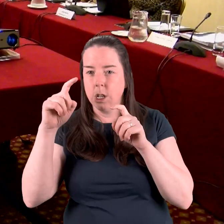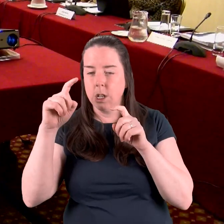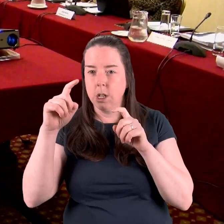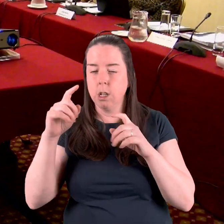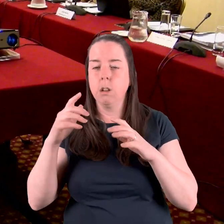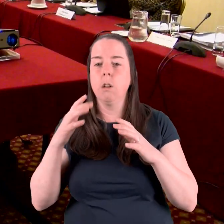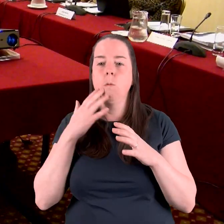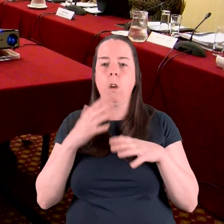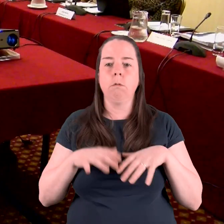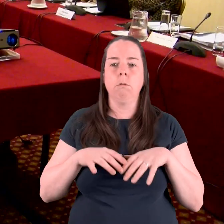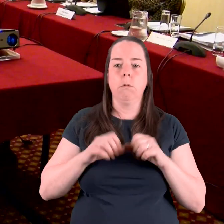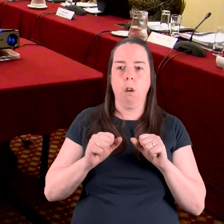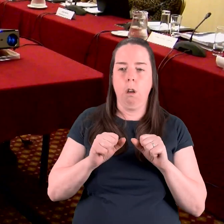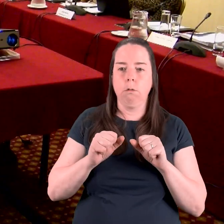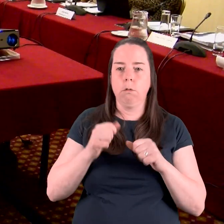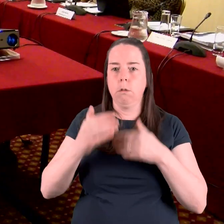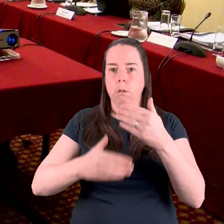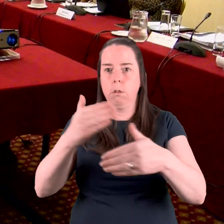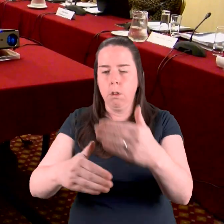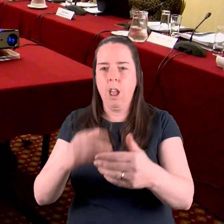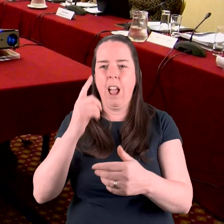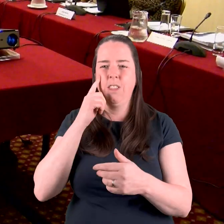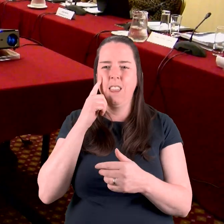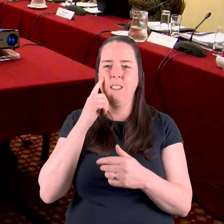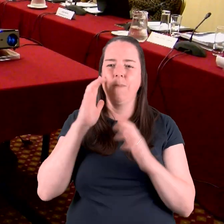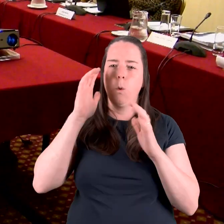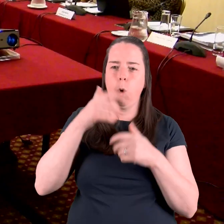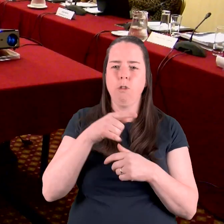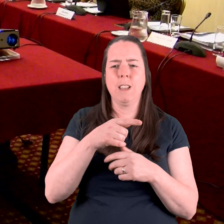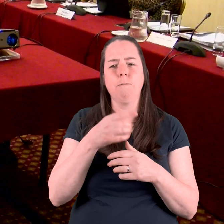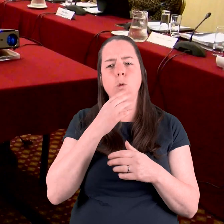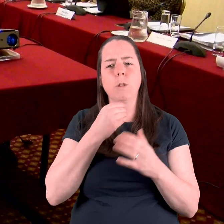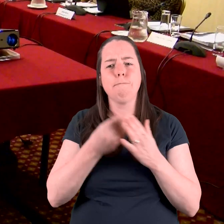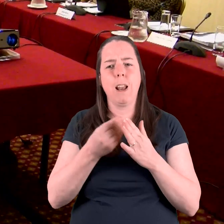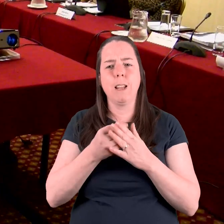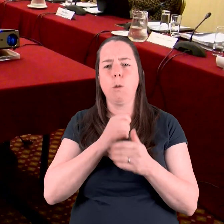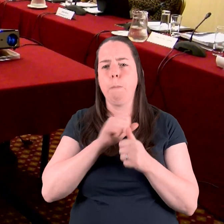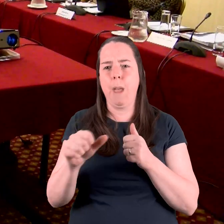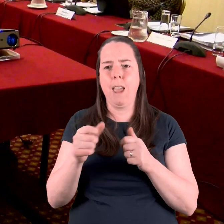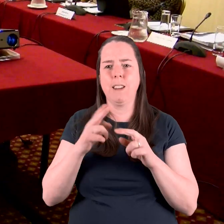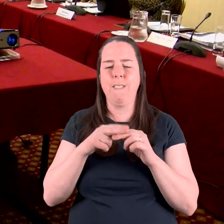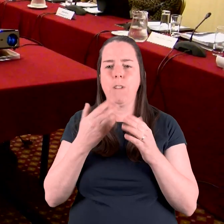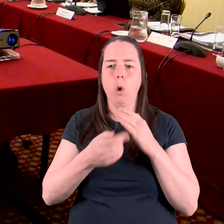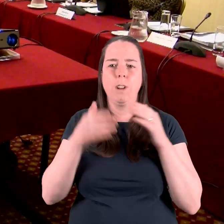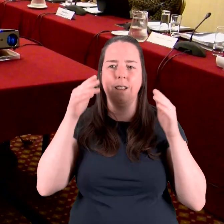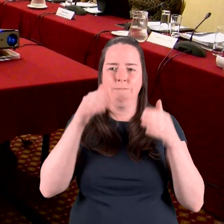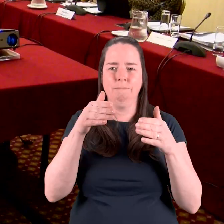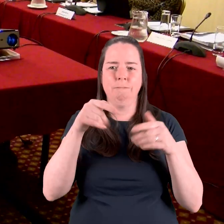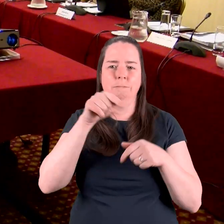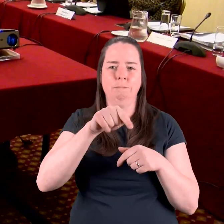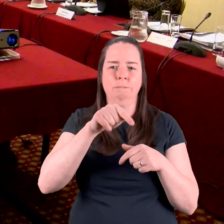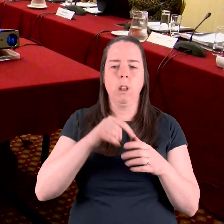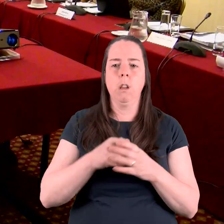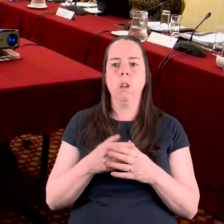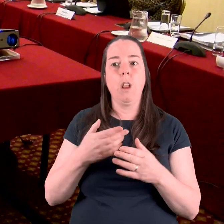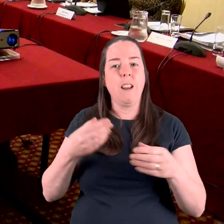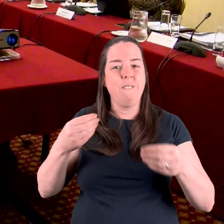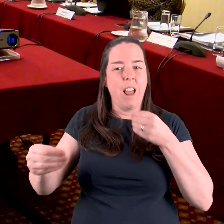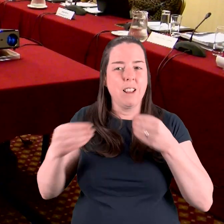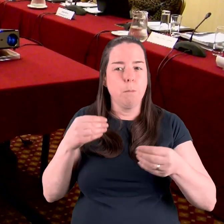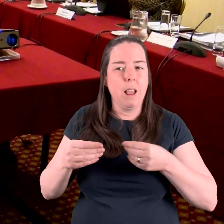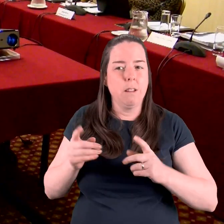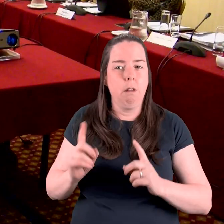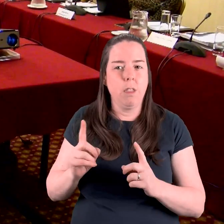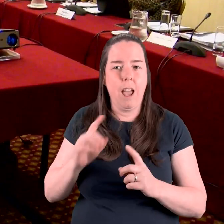of innovation by the time you get things off the ground, and I guess that worry, are you using the money to best effect if you're only looking at that window? So